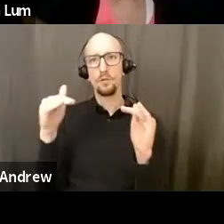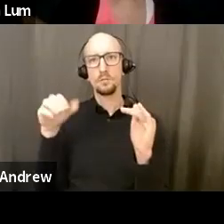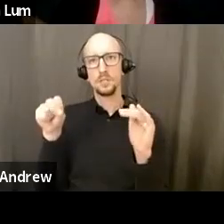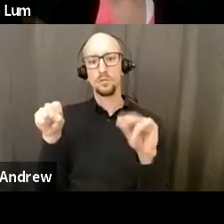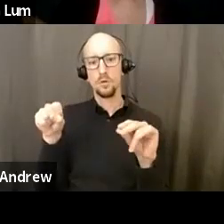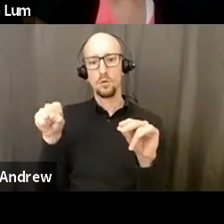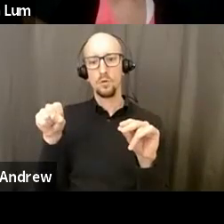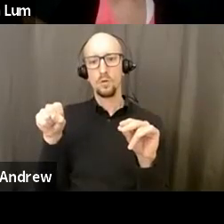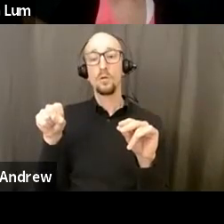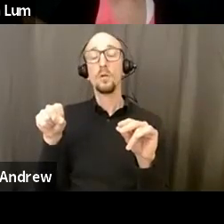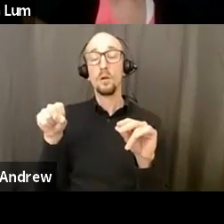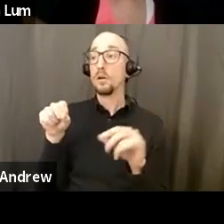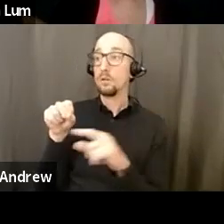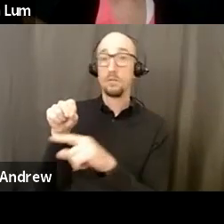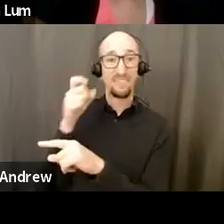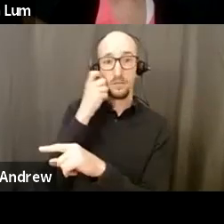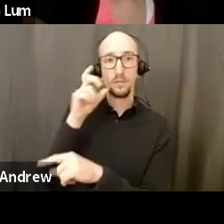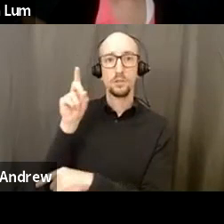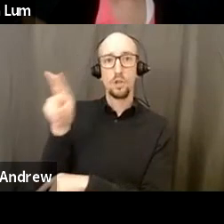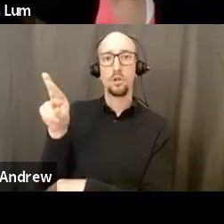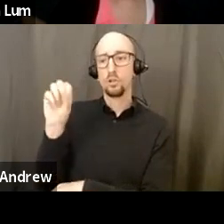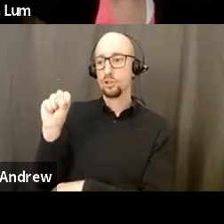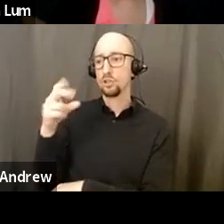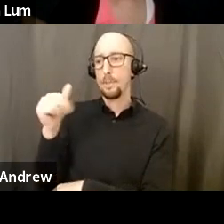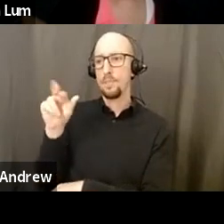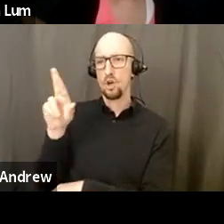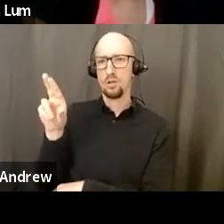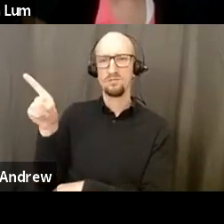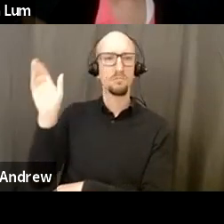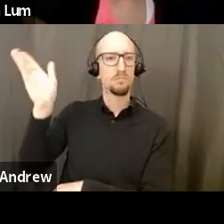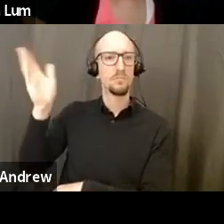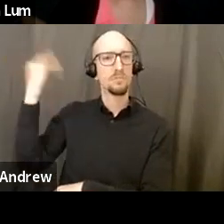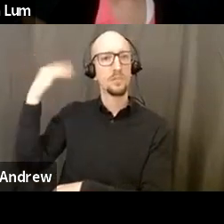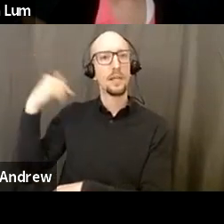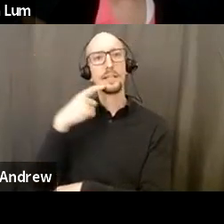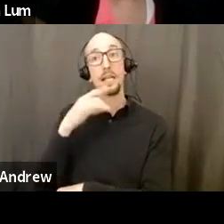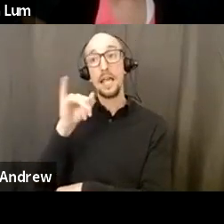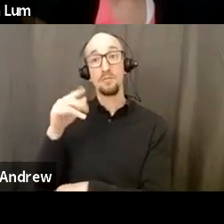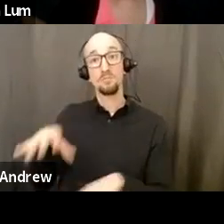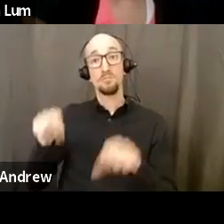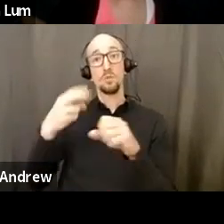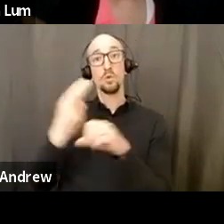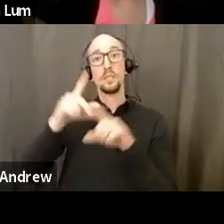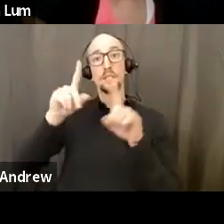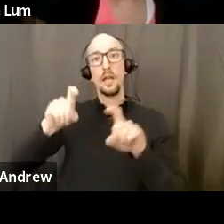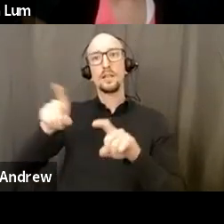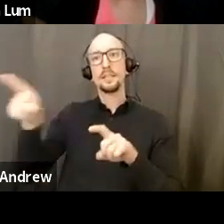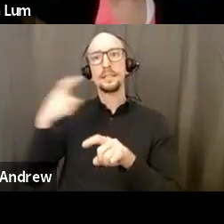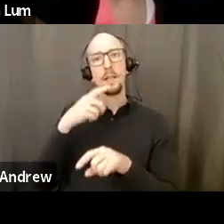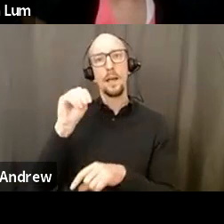Dr. Shepard said that if we were to use a test, the MCAS would be better.